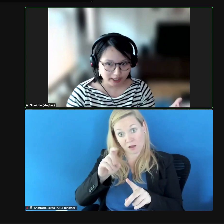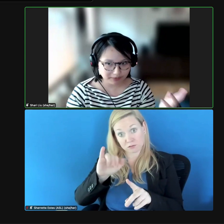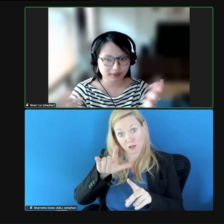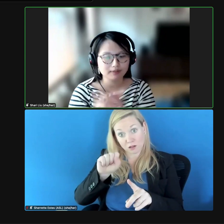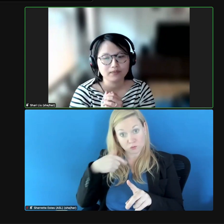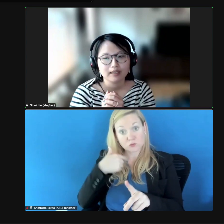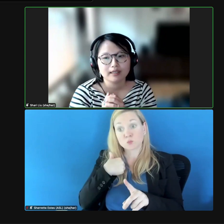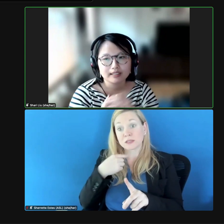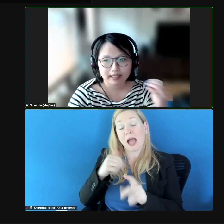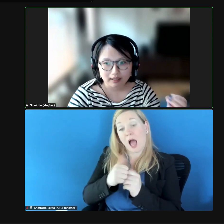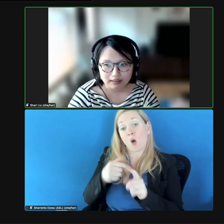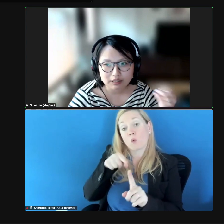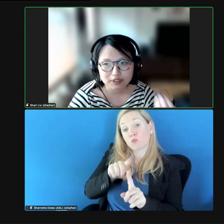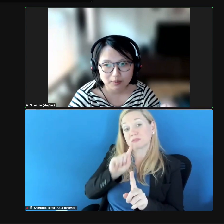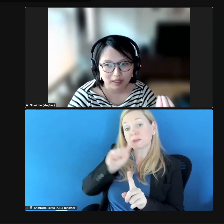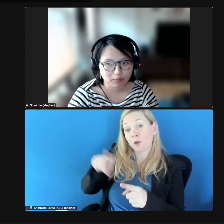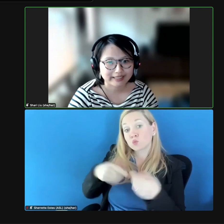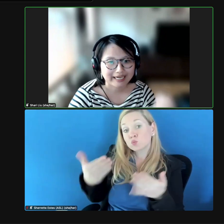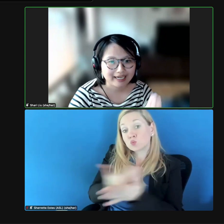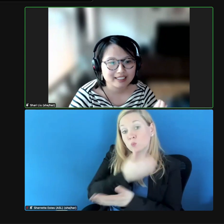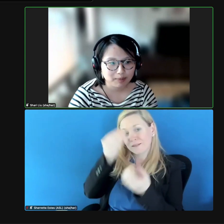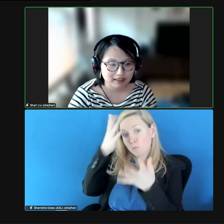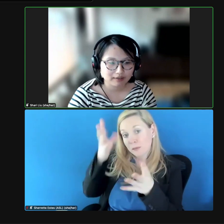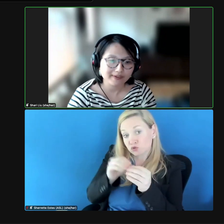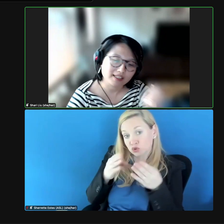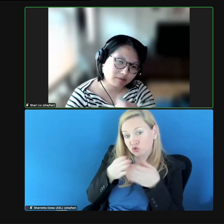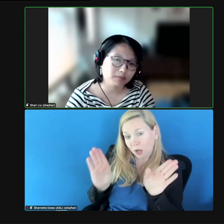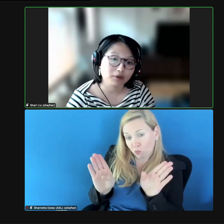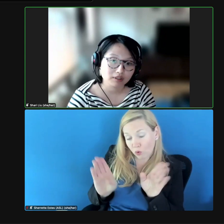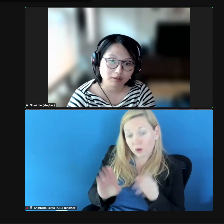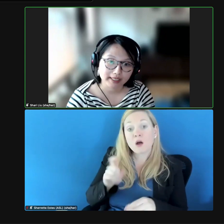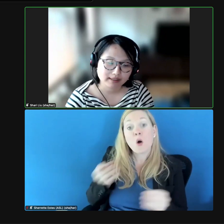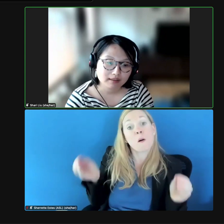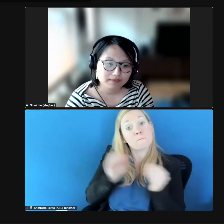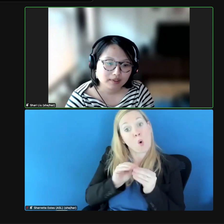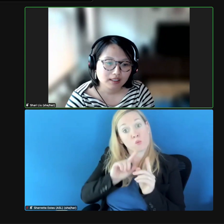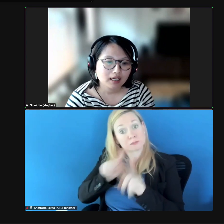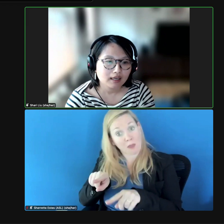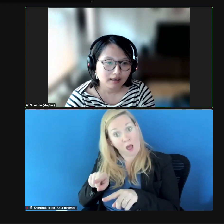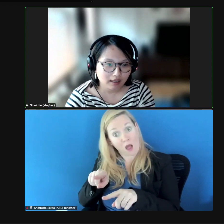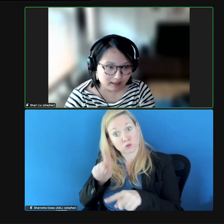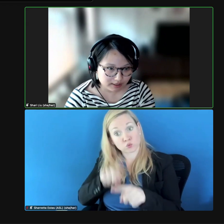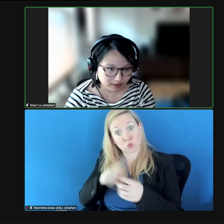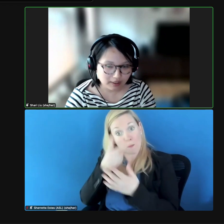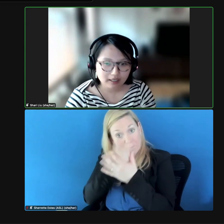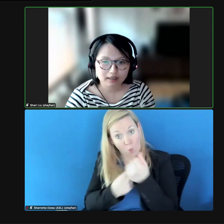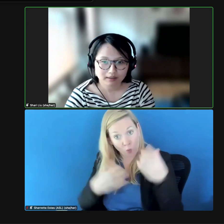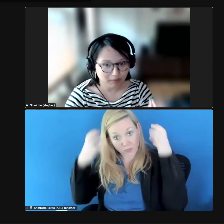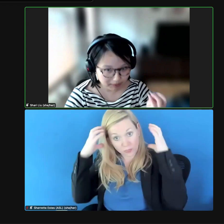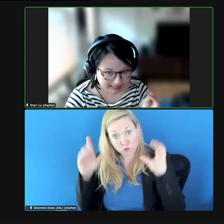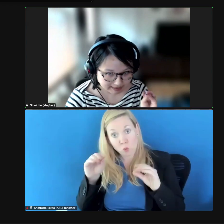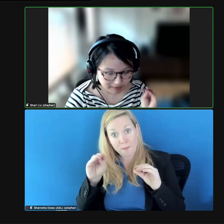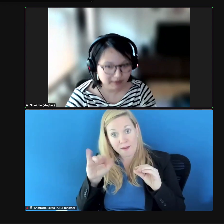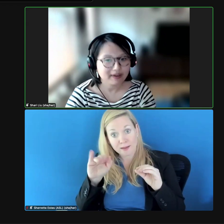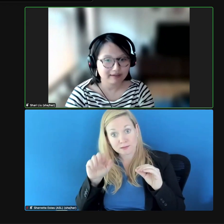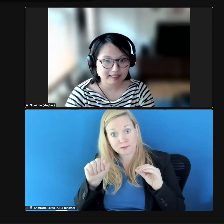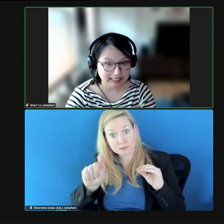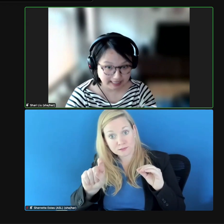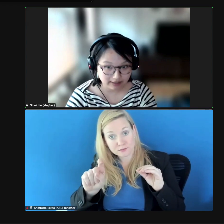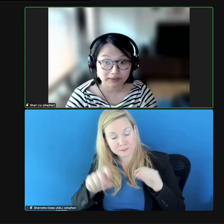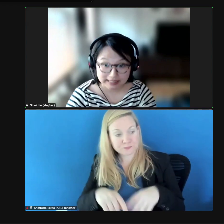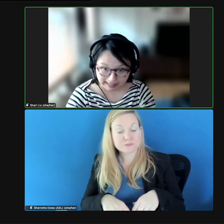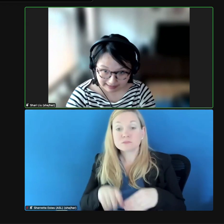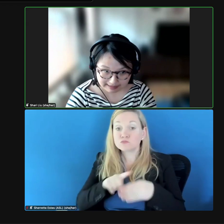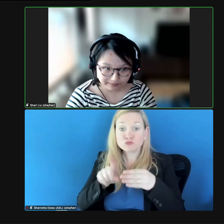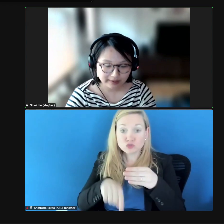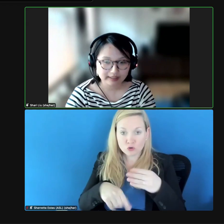in general, do they also respond more to unexpected events from both domains? So what we found is that